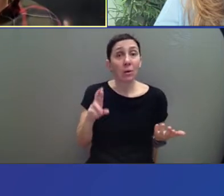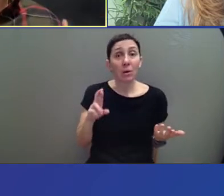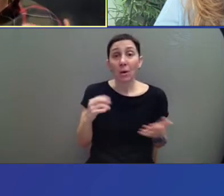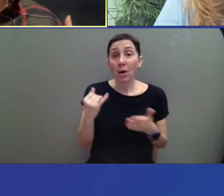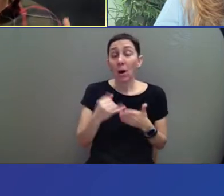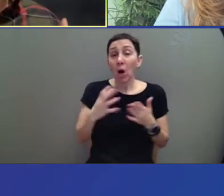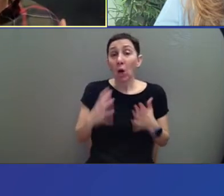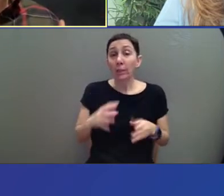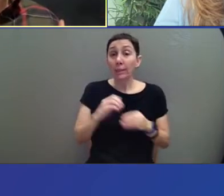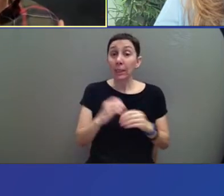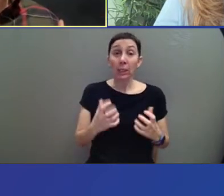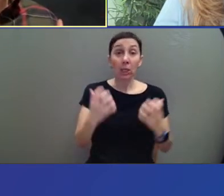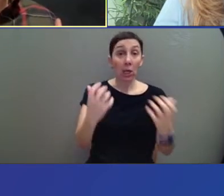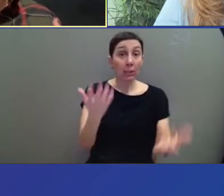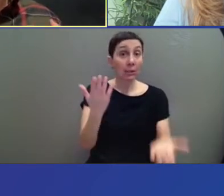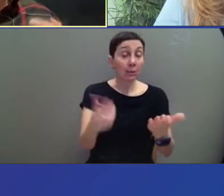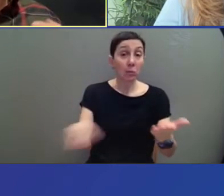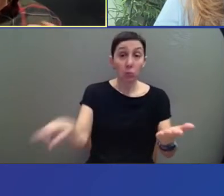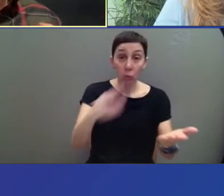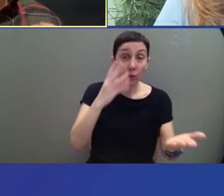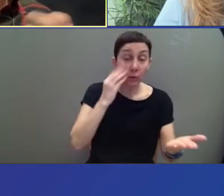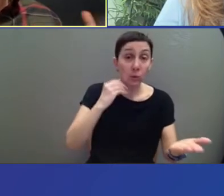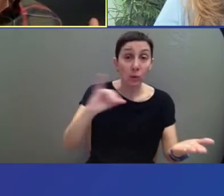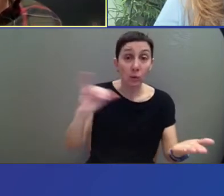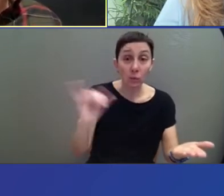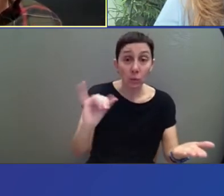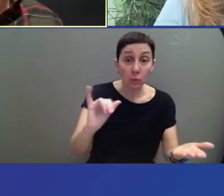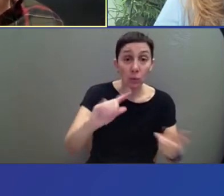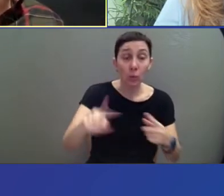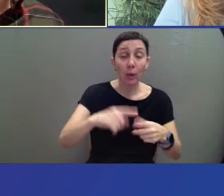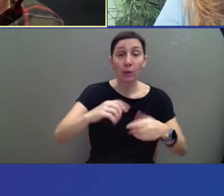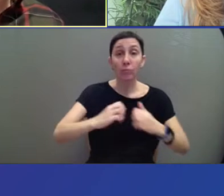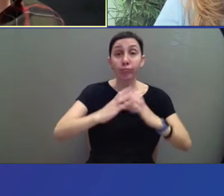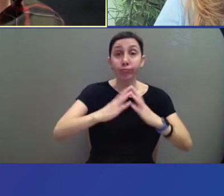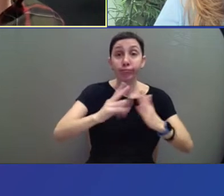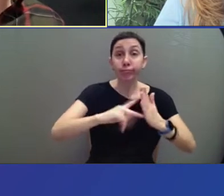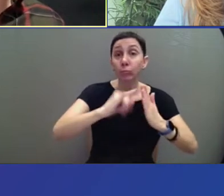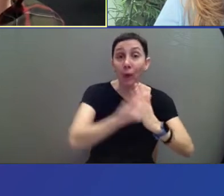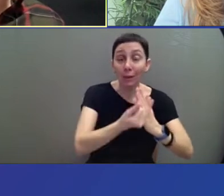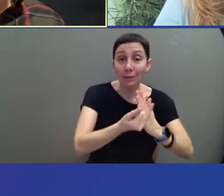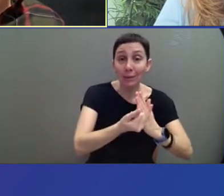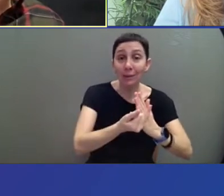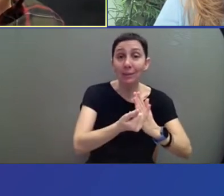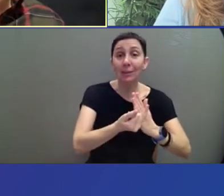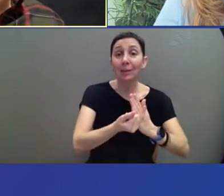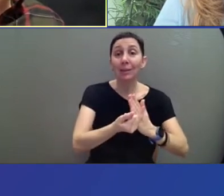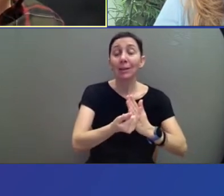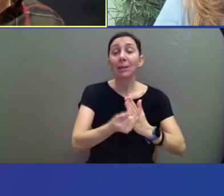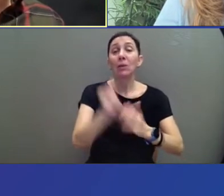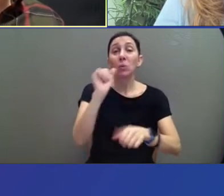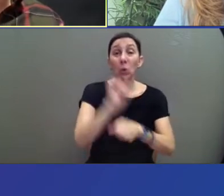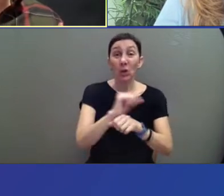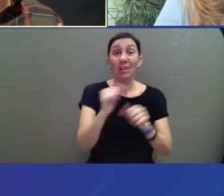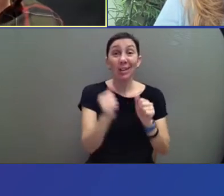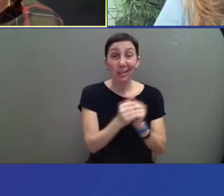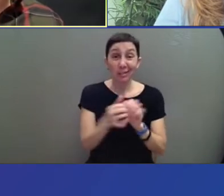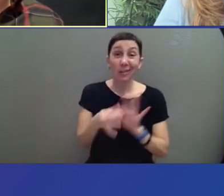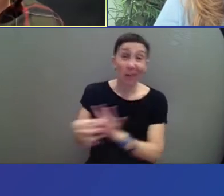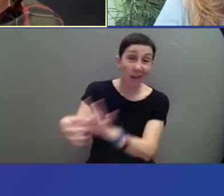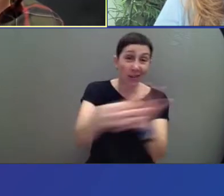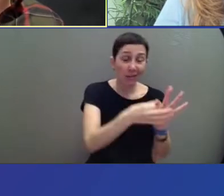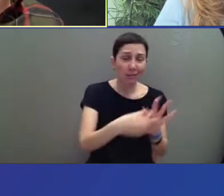in the audiences will have experienced in making a project together, demands time. And